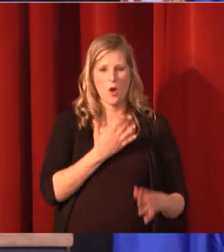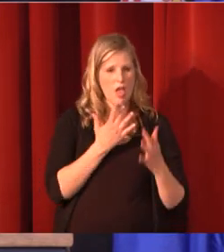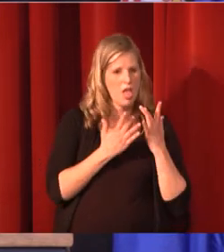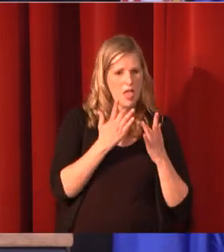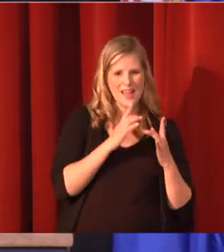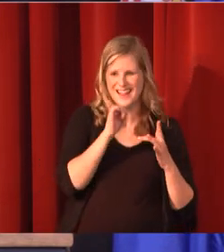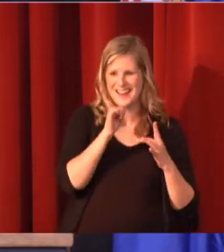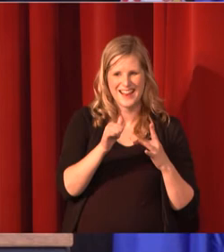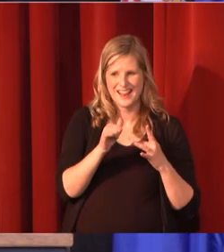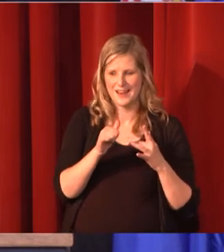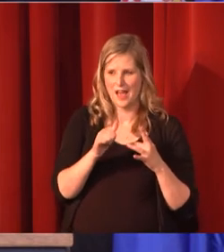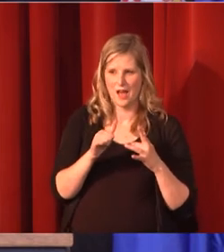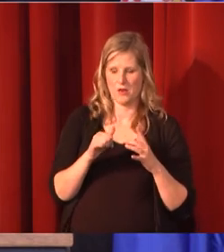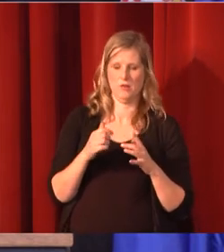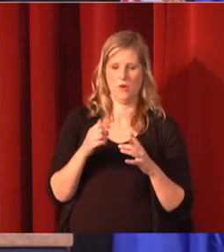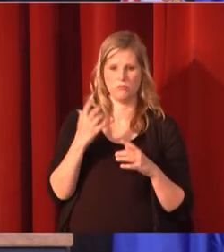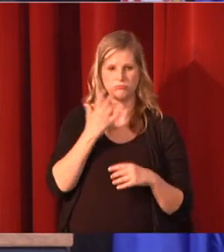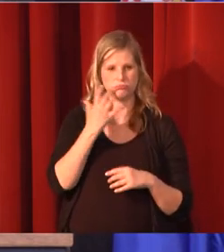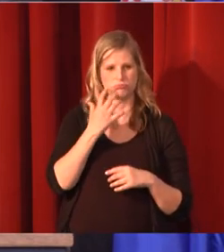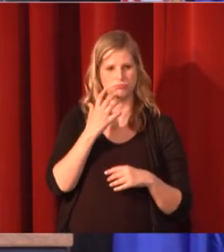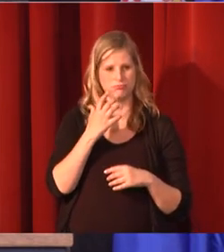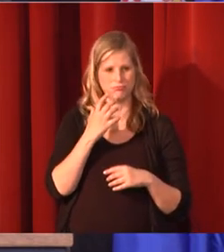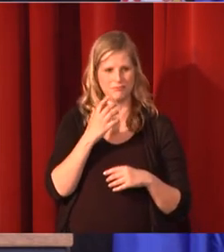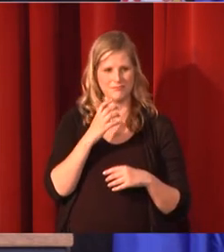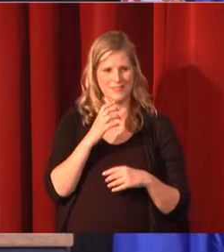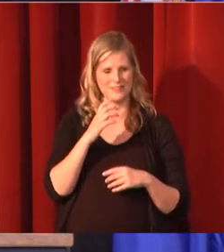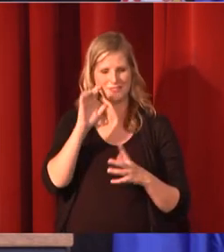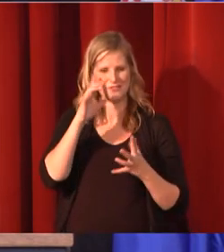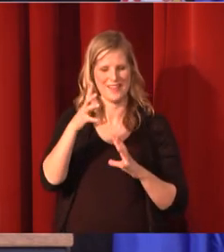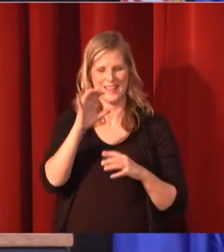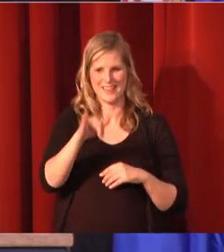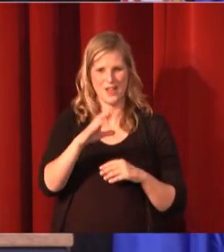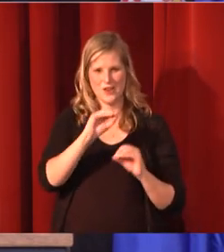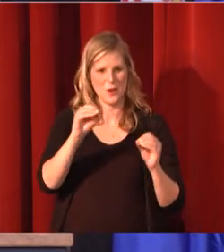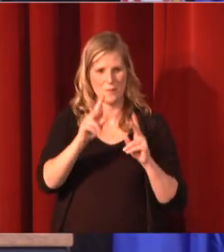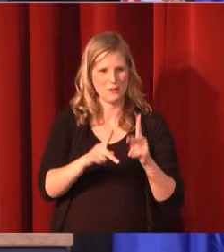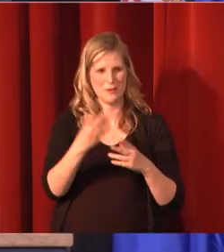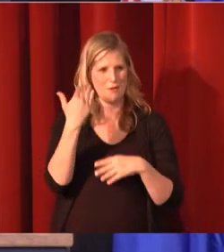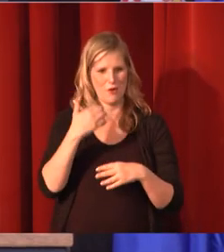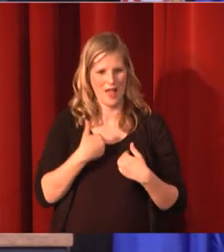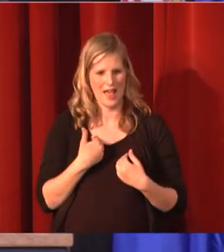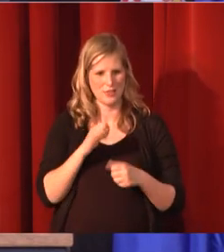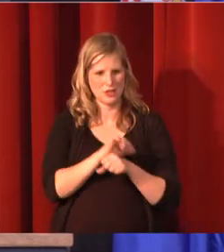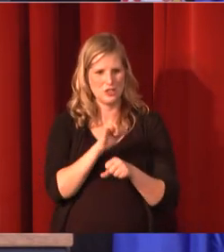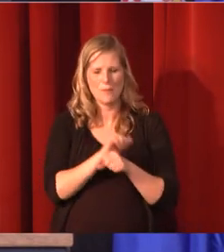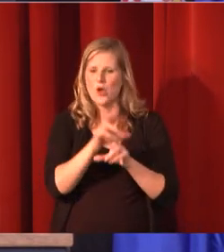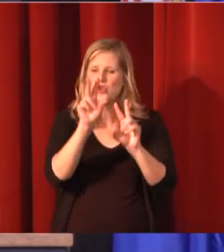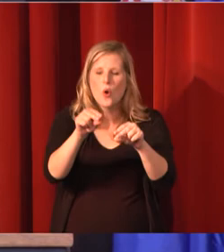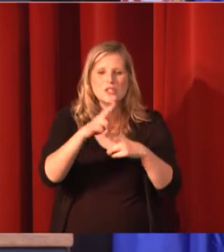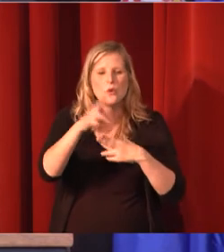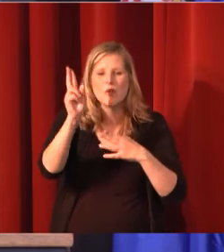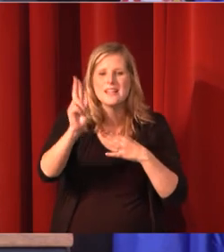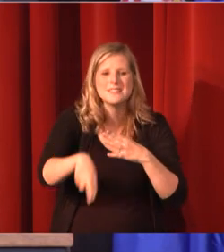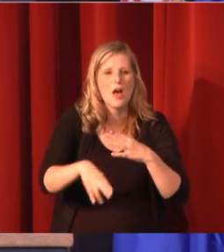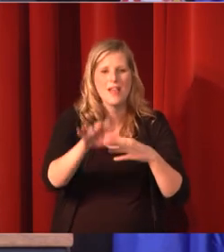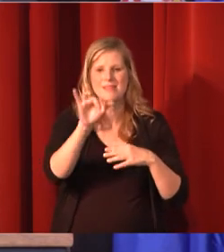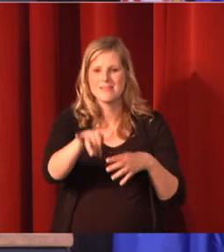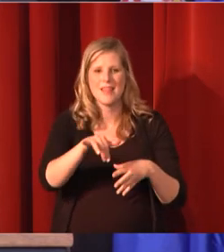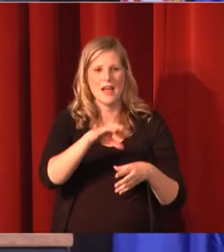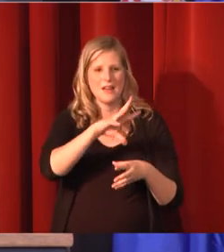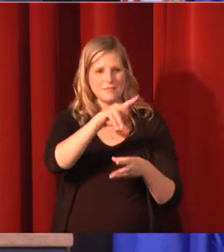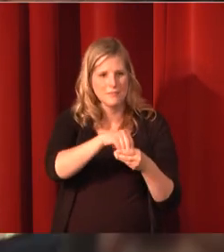coincidental to the fact that no person of color has ever before held this job they're the direct result of the exclusive